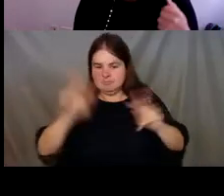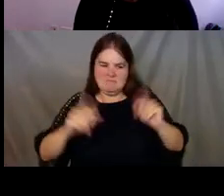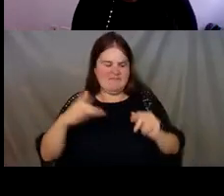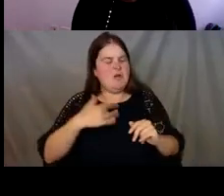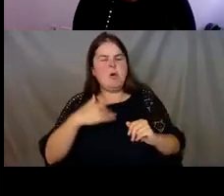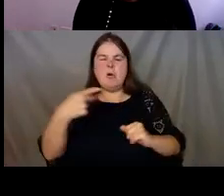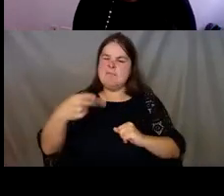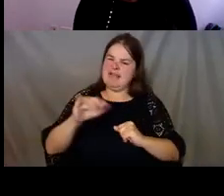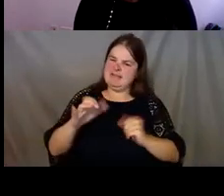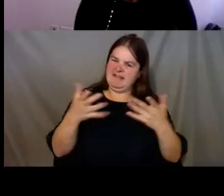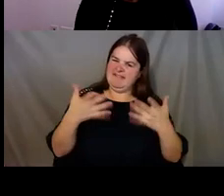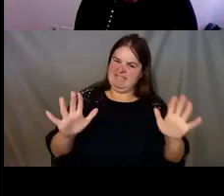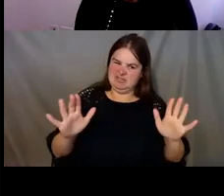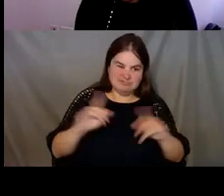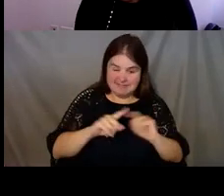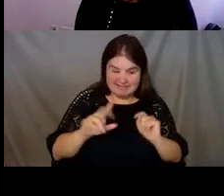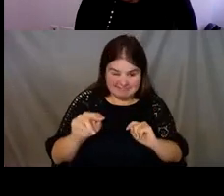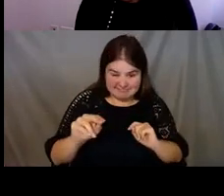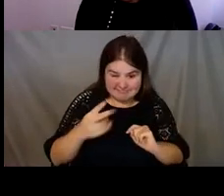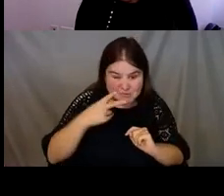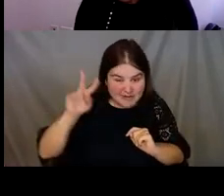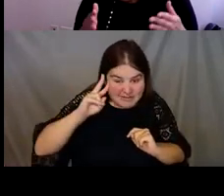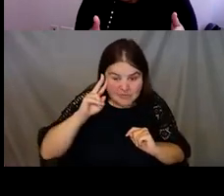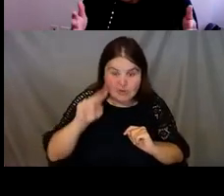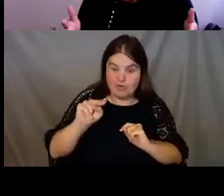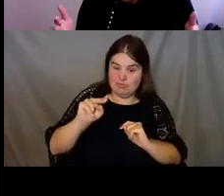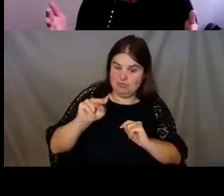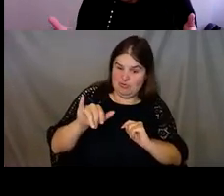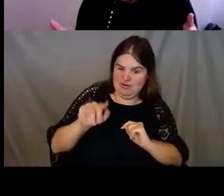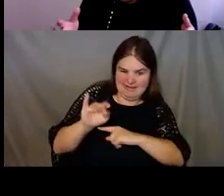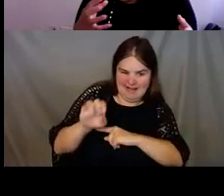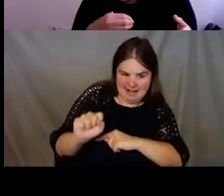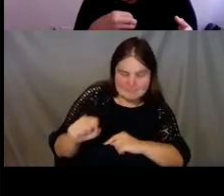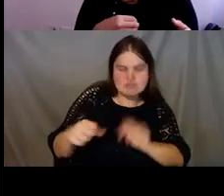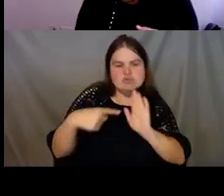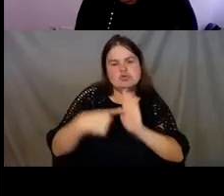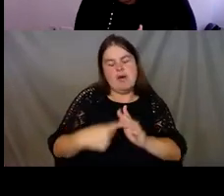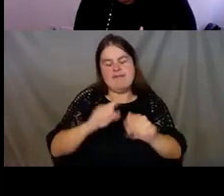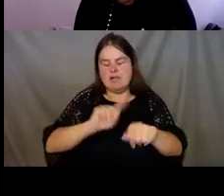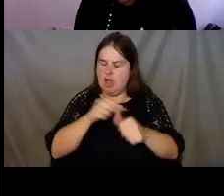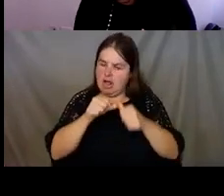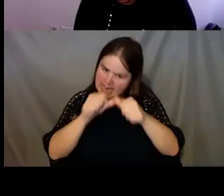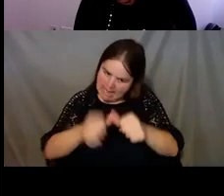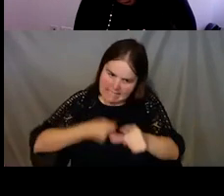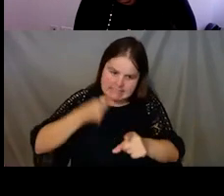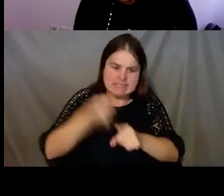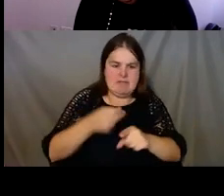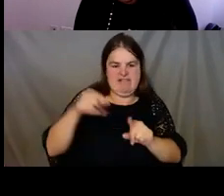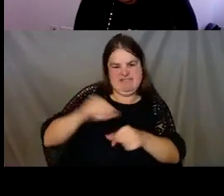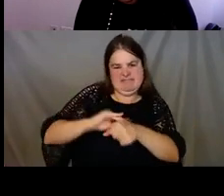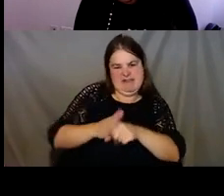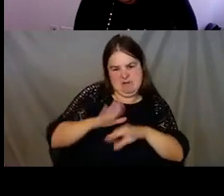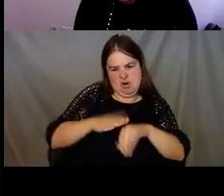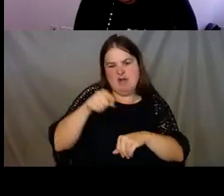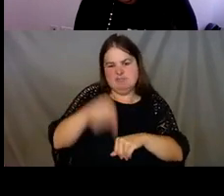know, even just 2 days ago, the New York Times published an article of the long-lasting impact of the pandemic on the Hispanic community.